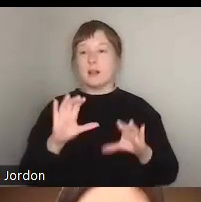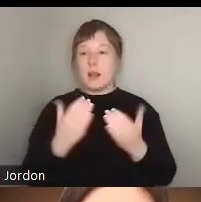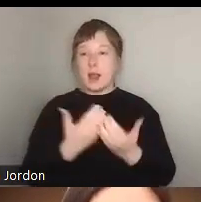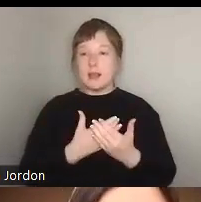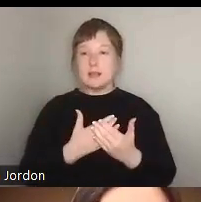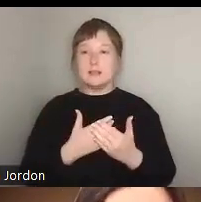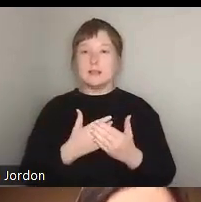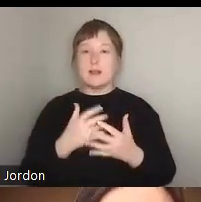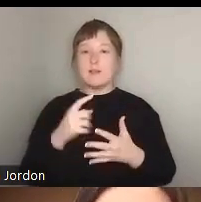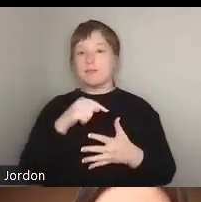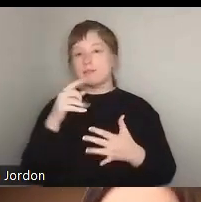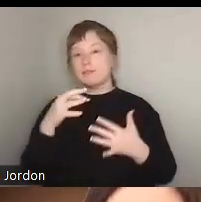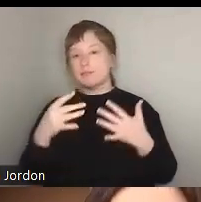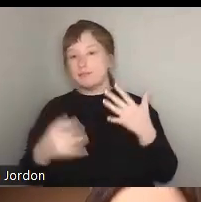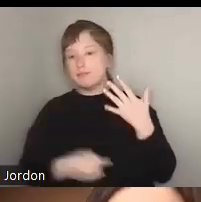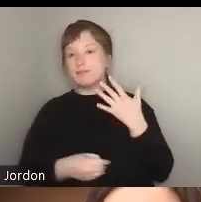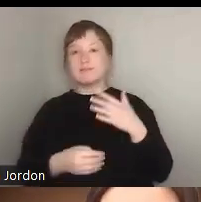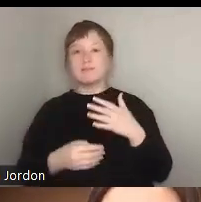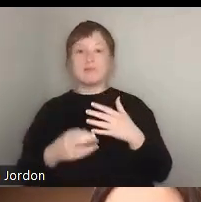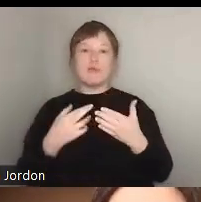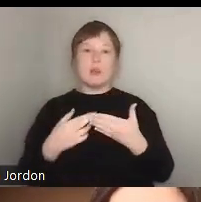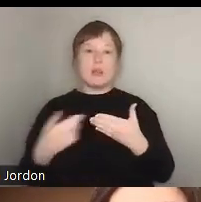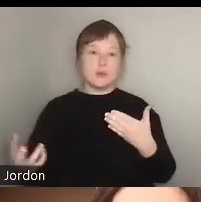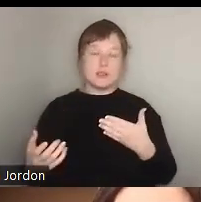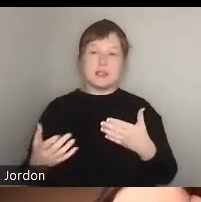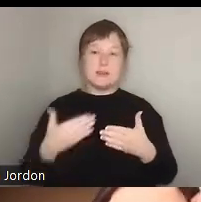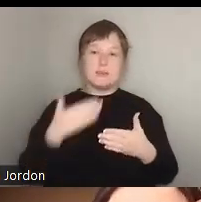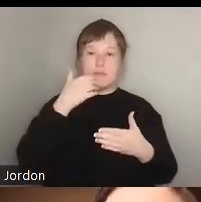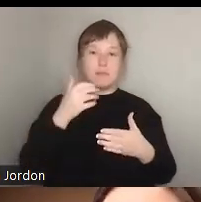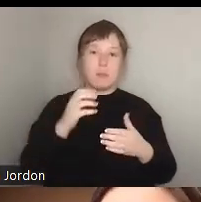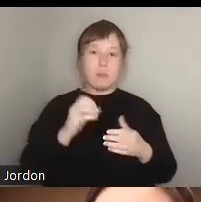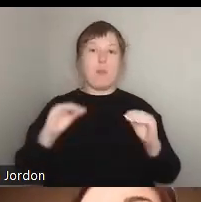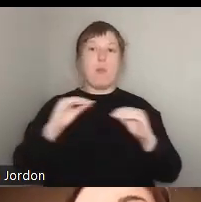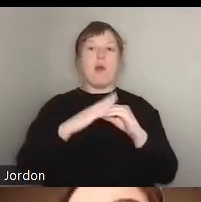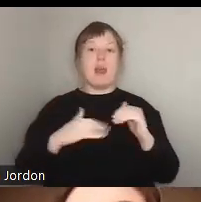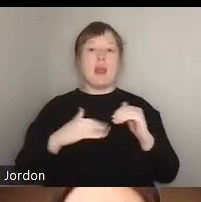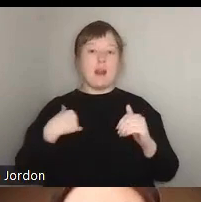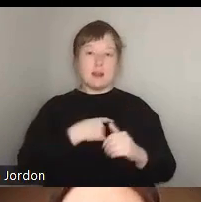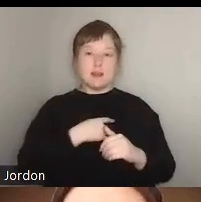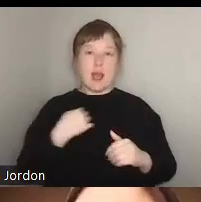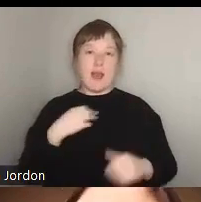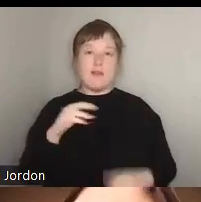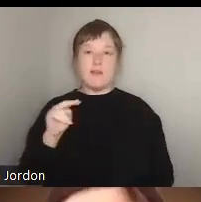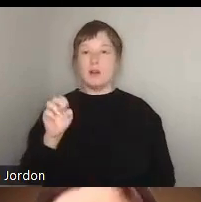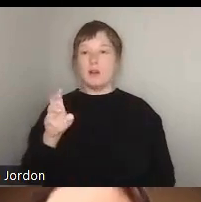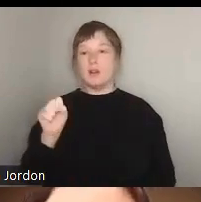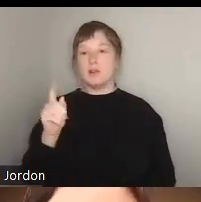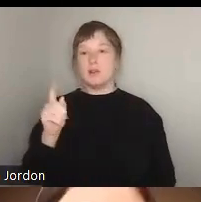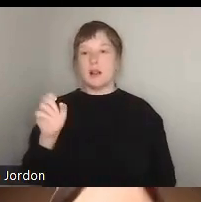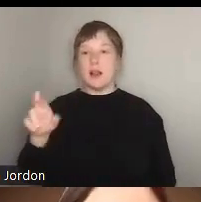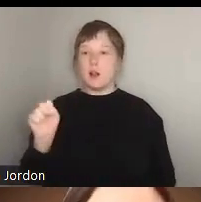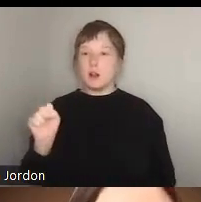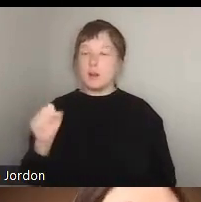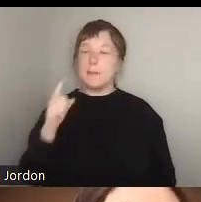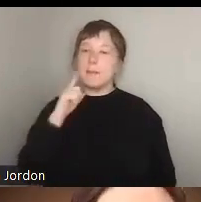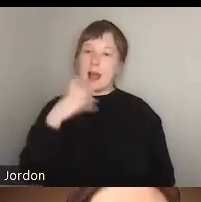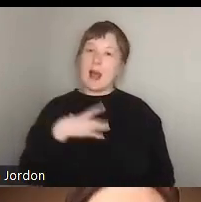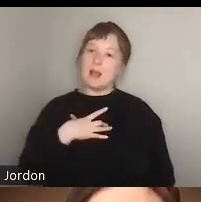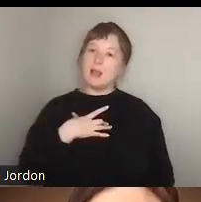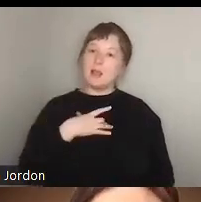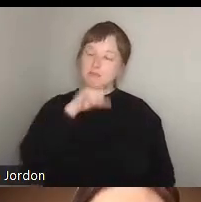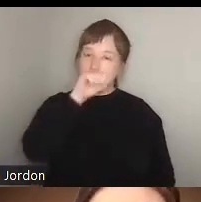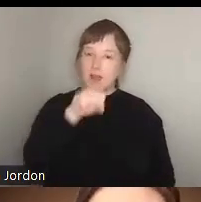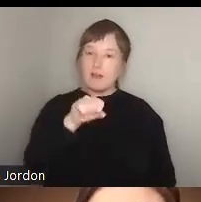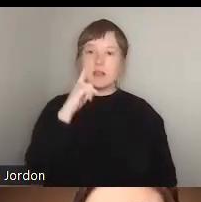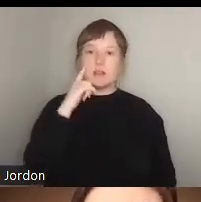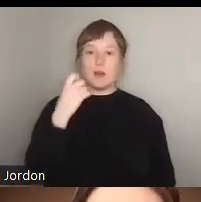have a collection of resources outside of their own. They have a newsletter that you can sign up for, which I like because then you get notified of when they're going to